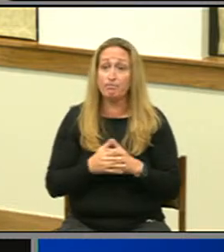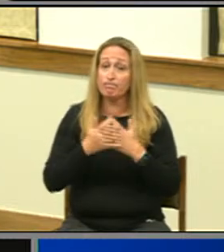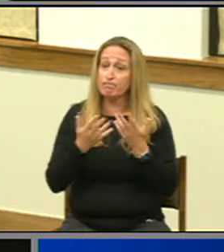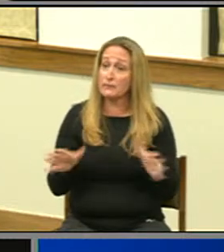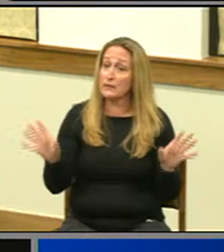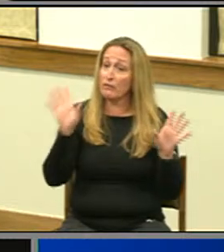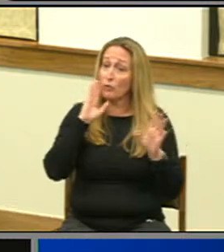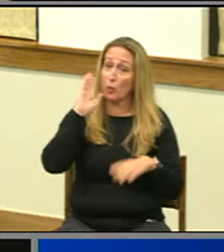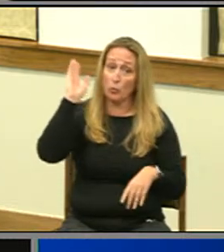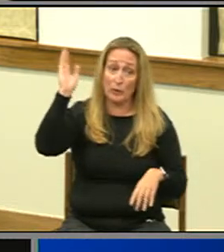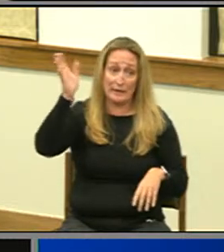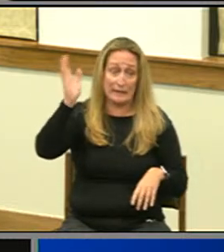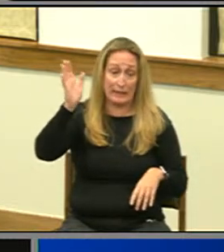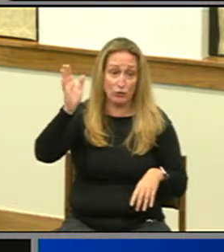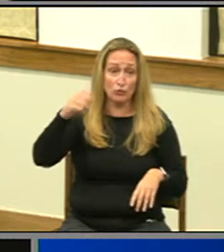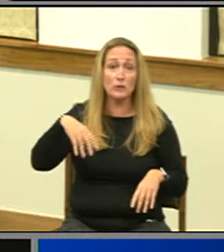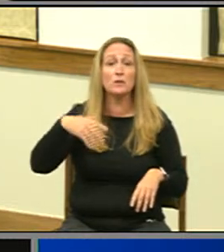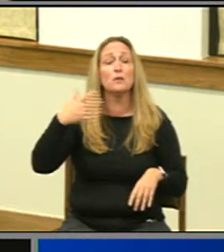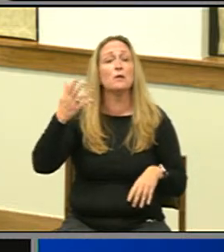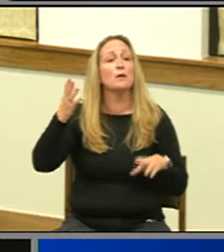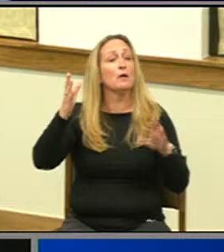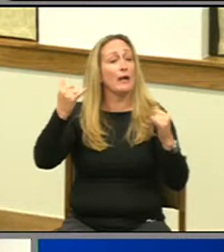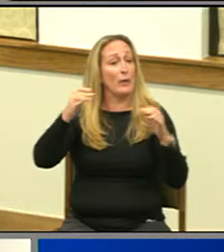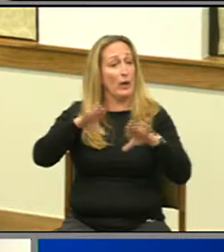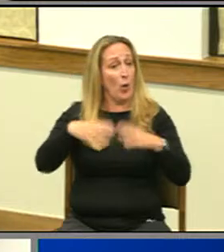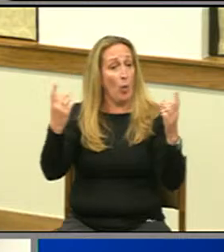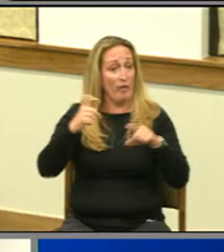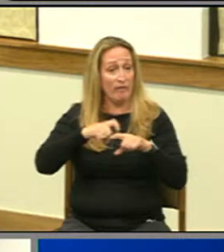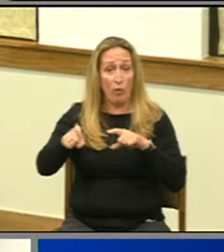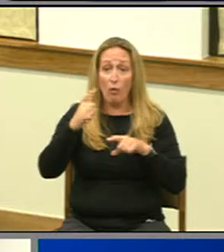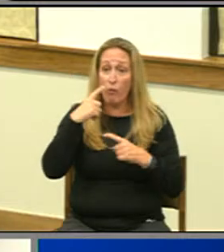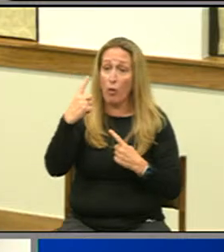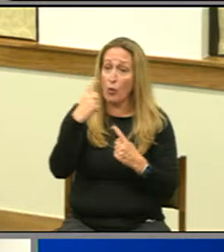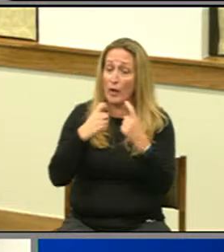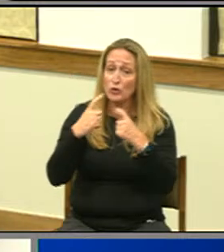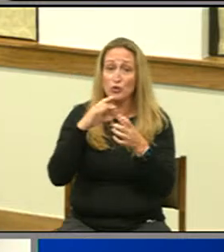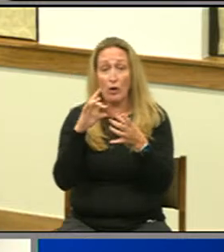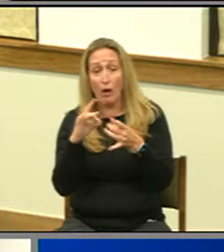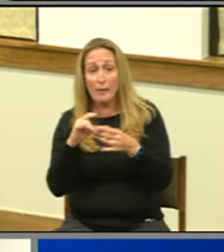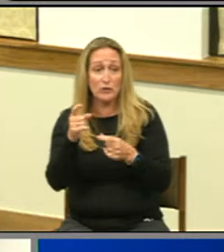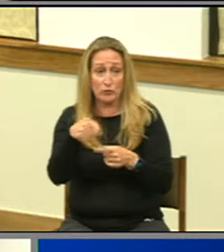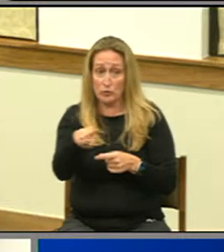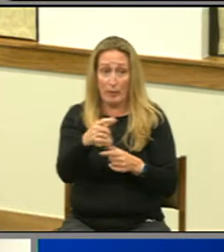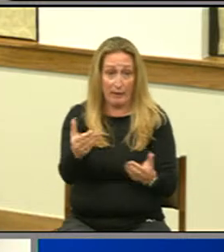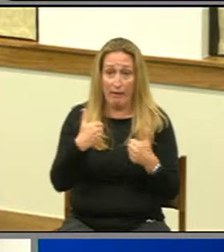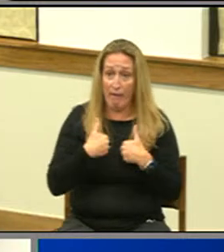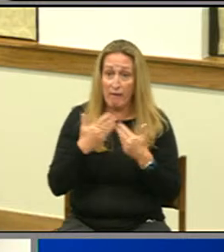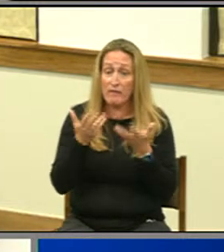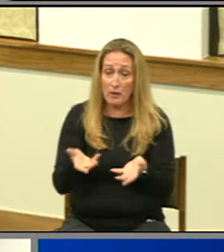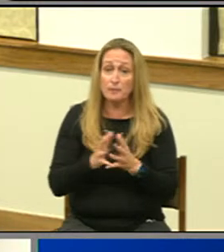That's it for the presentation. We can open the lines now for questions or comments that you may have.